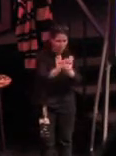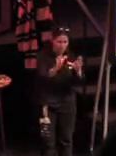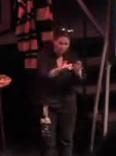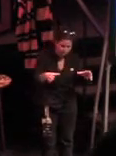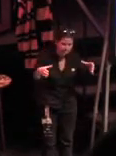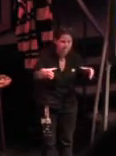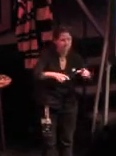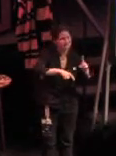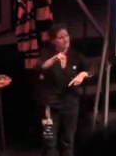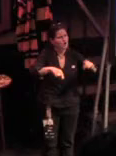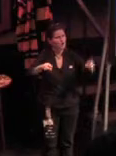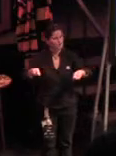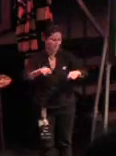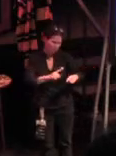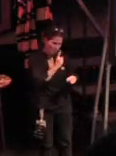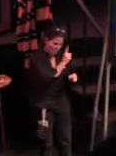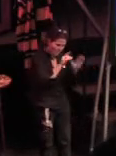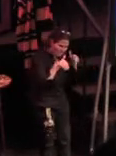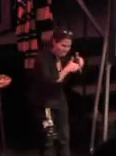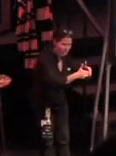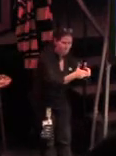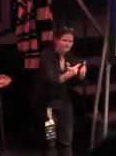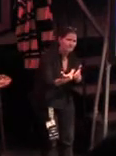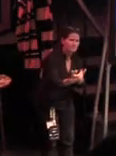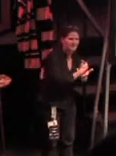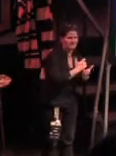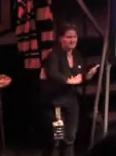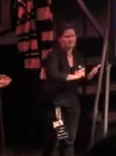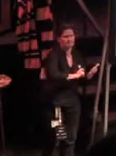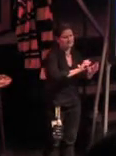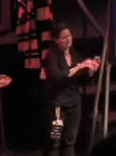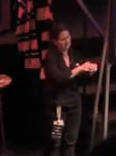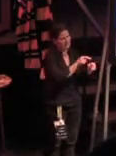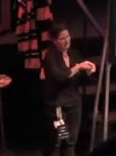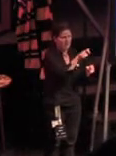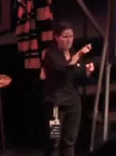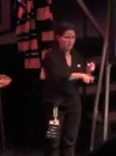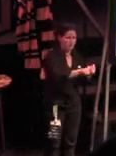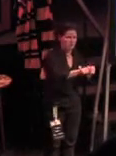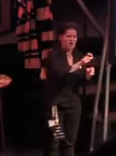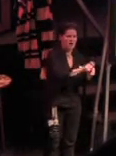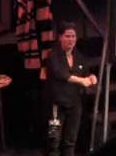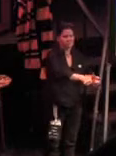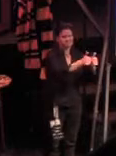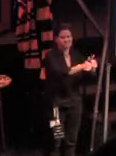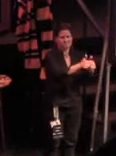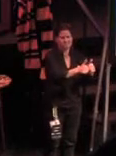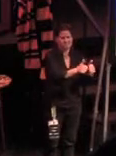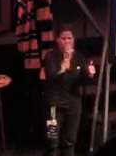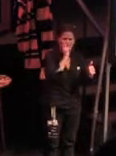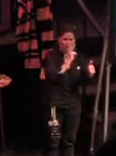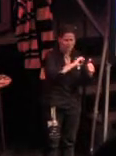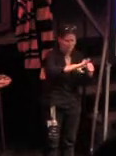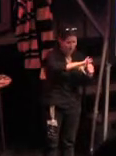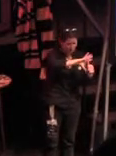one protected characteristics, and not just because someone has access issues or because someone is a person of color. It's looking at the whole spectrum of it. And